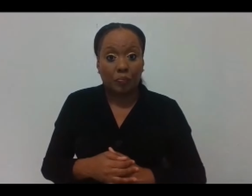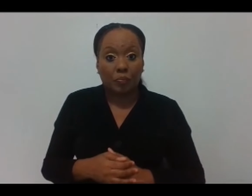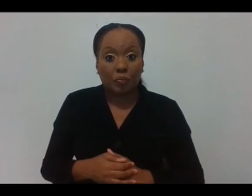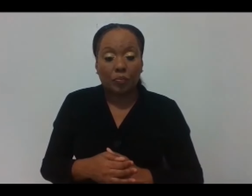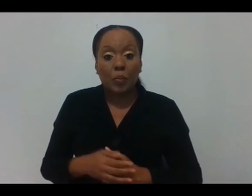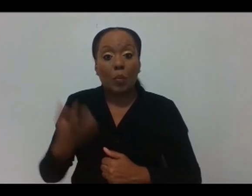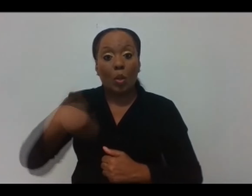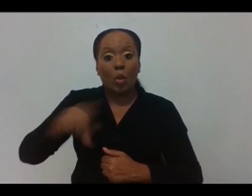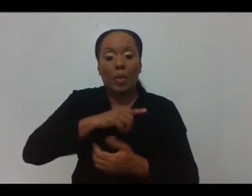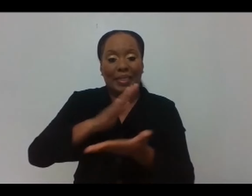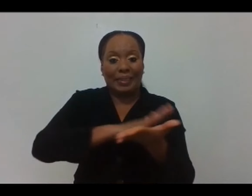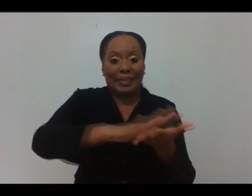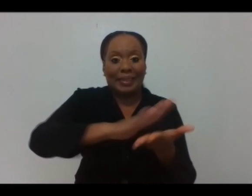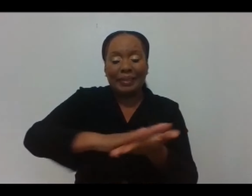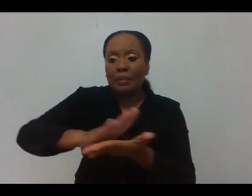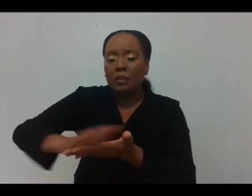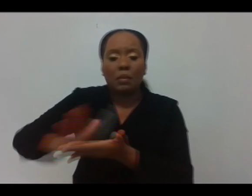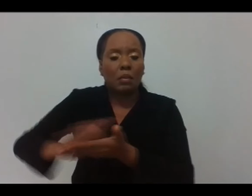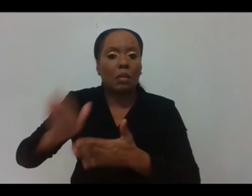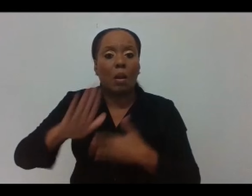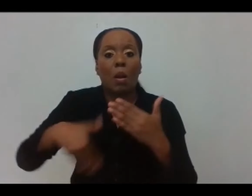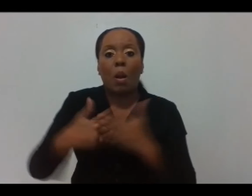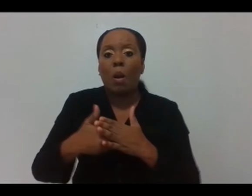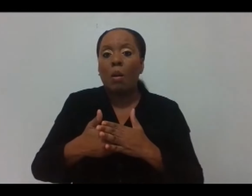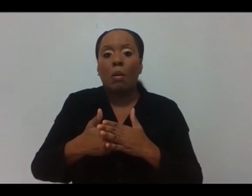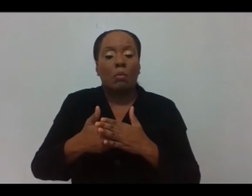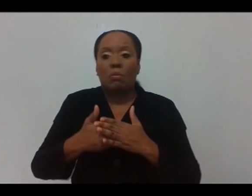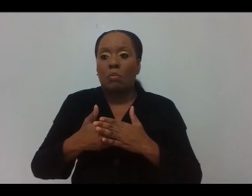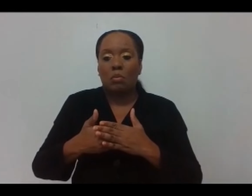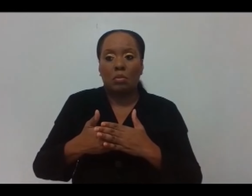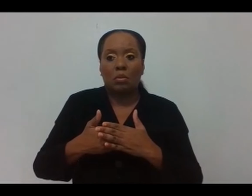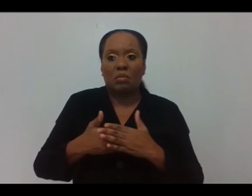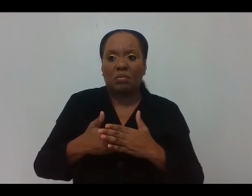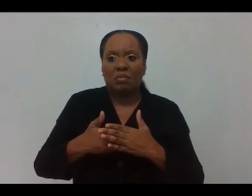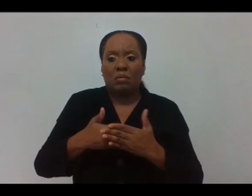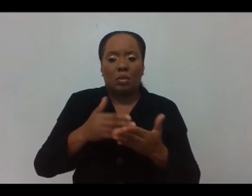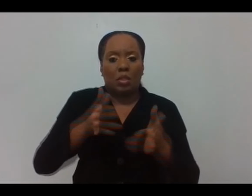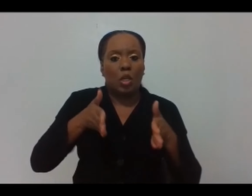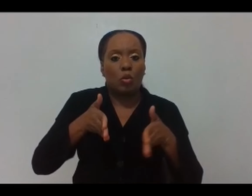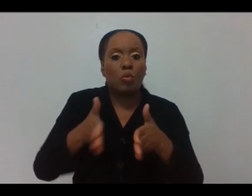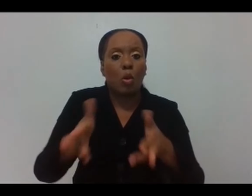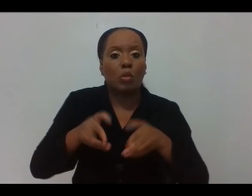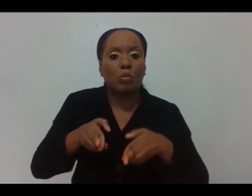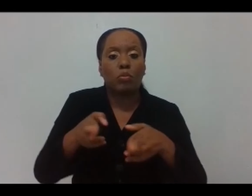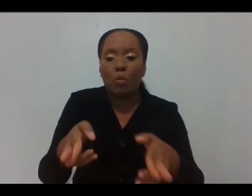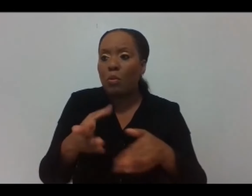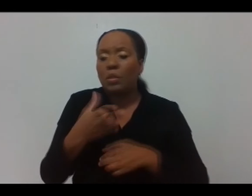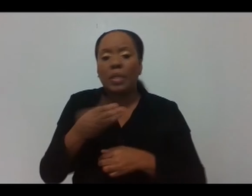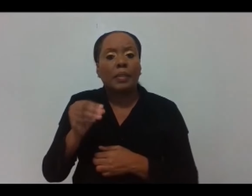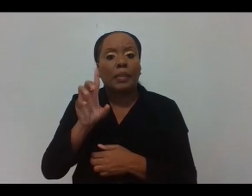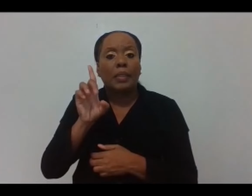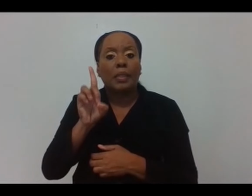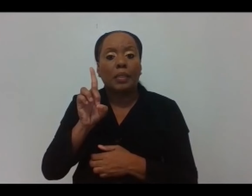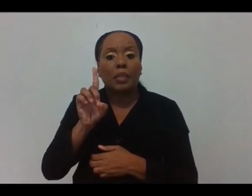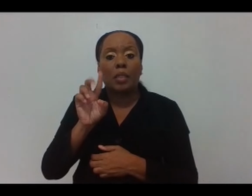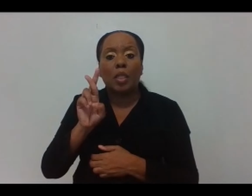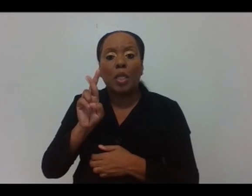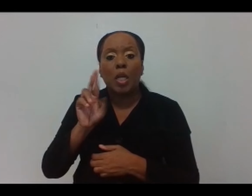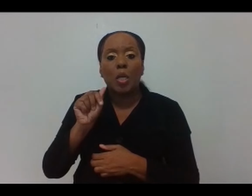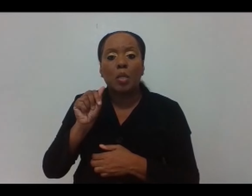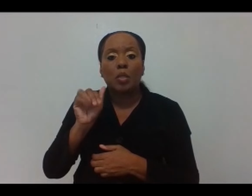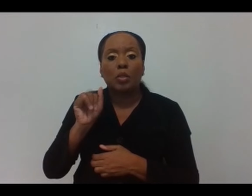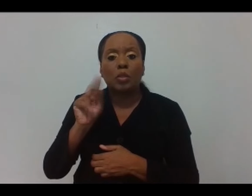have been cleaning all of the drains and waterways. The flushing of Bridgetown and those areas is underway as